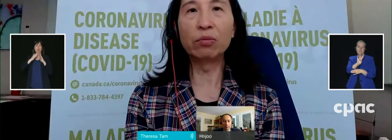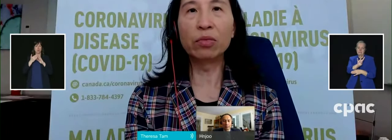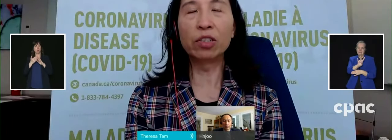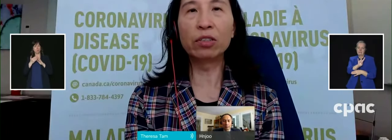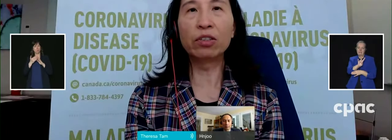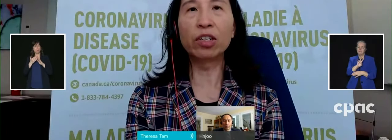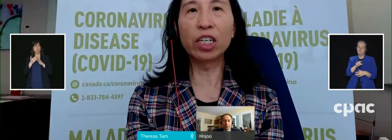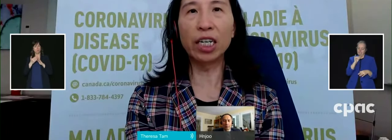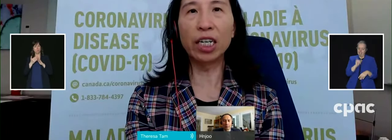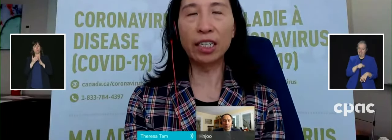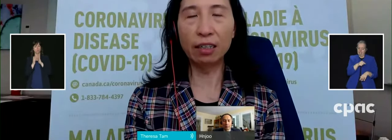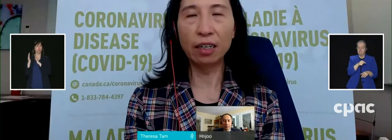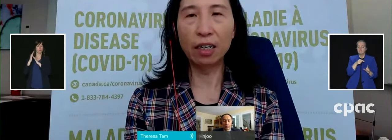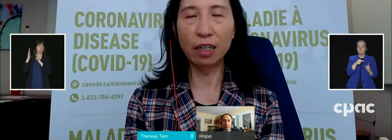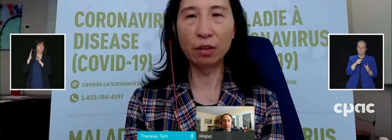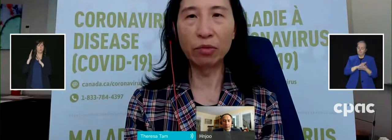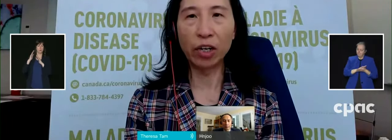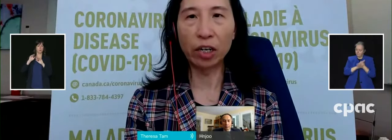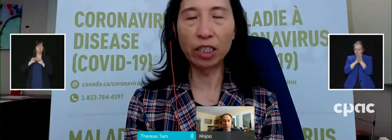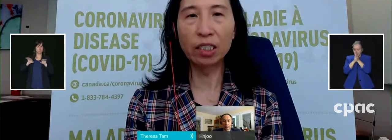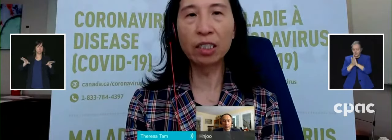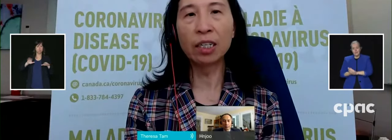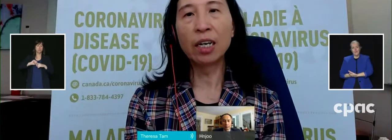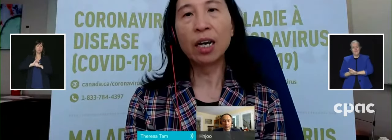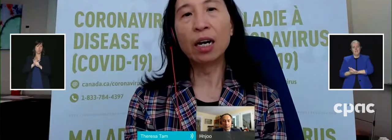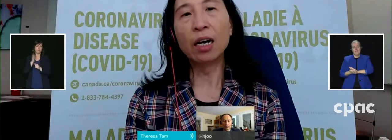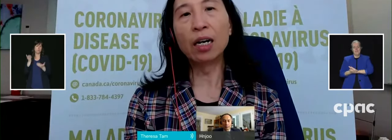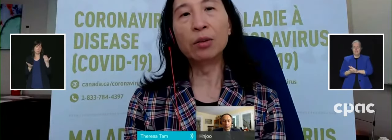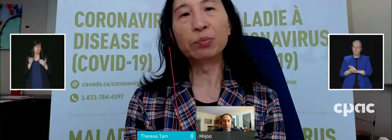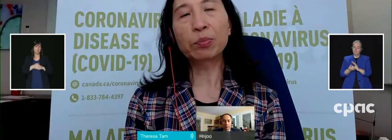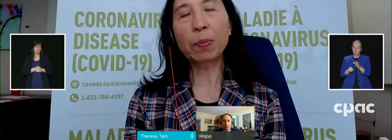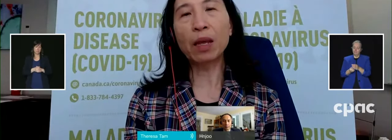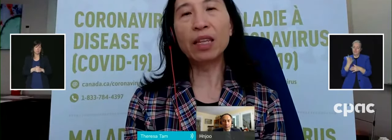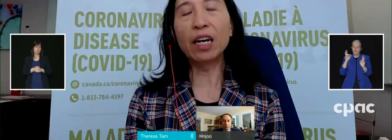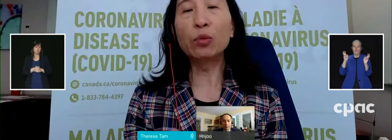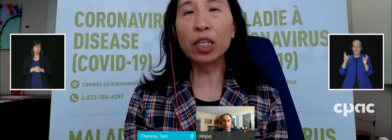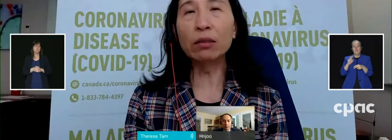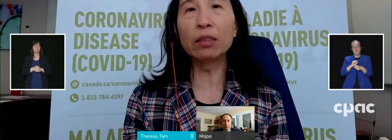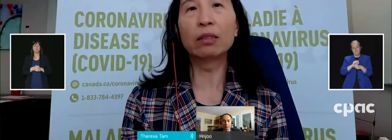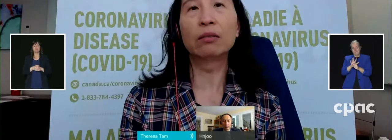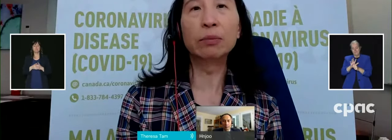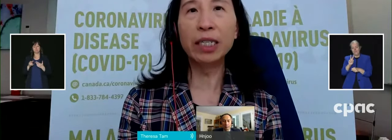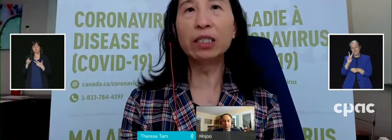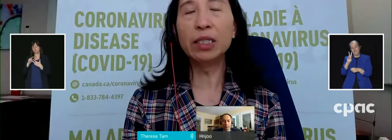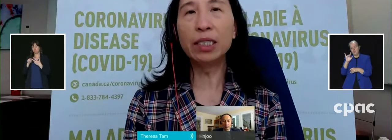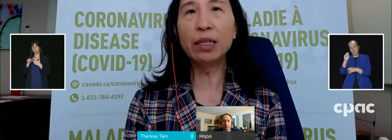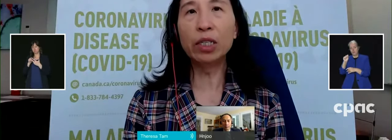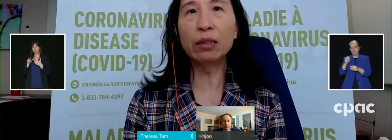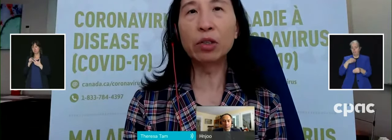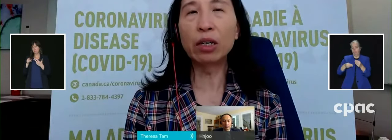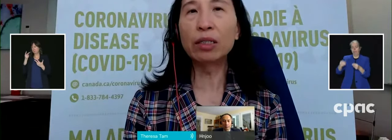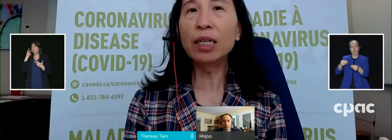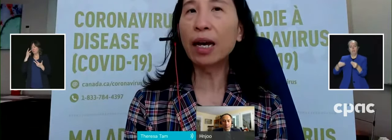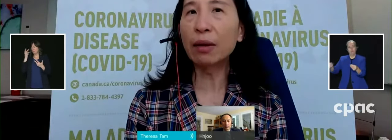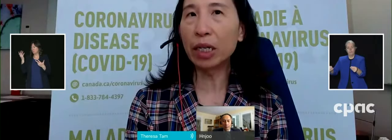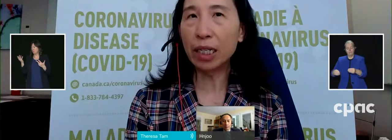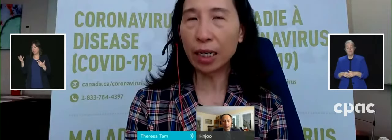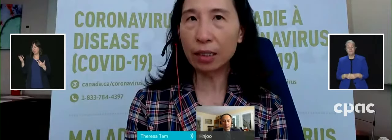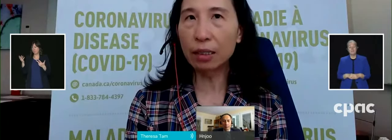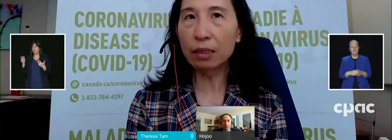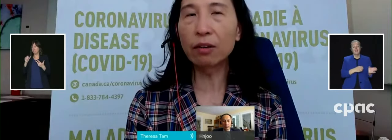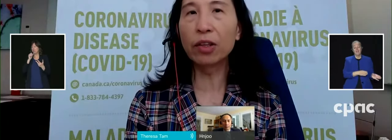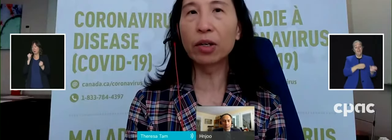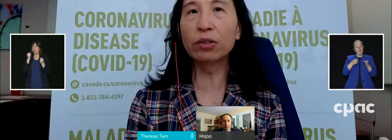sort of circulating virus. The other ones remains to be seen. We're not seeing that